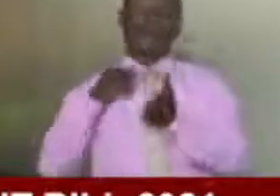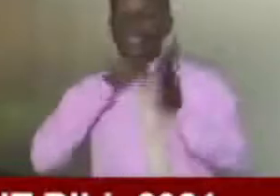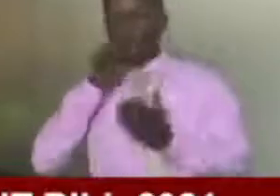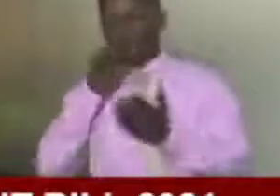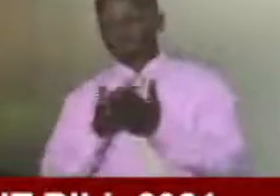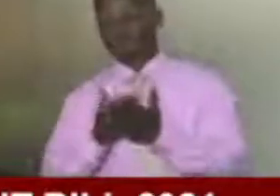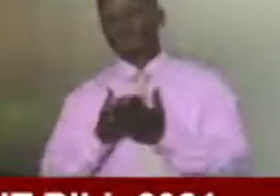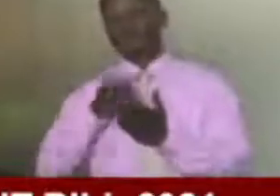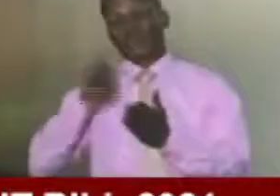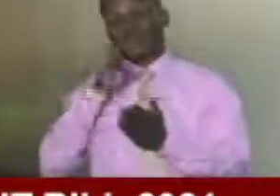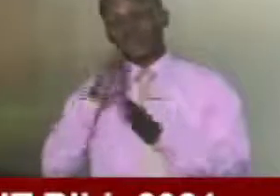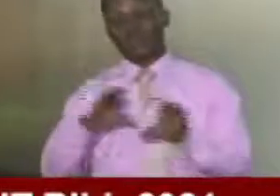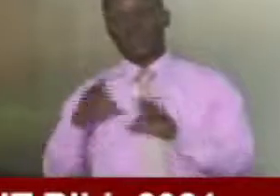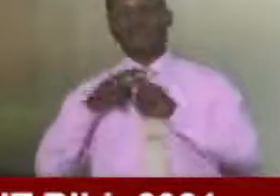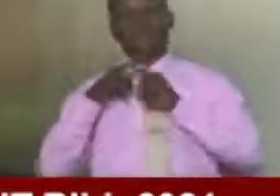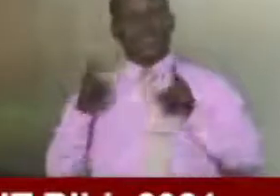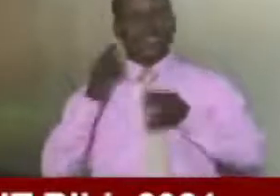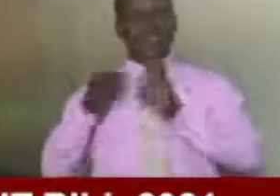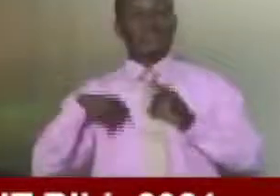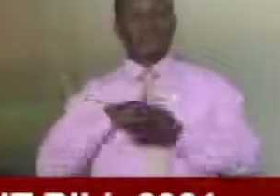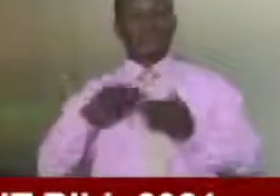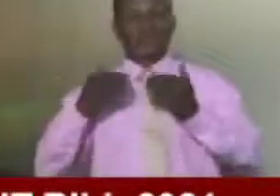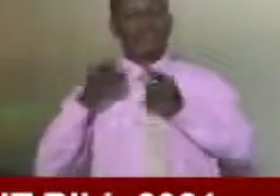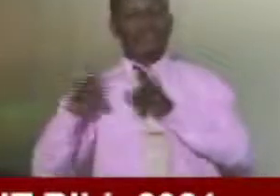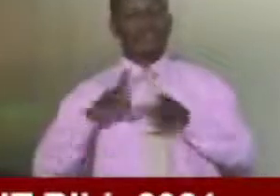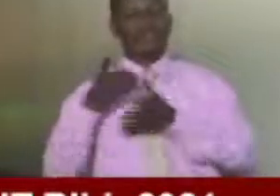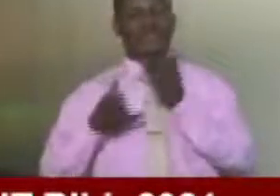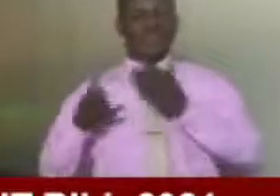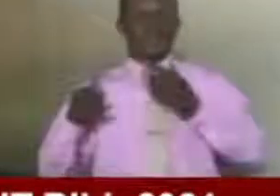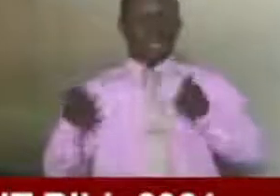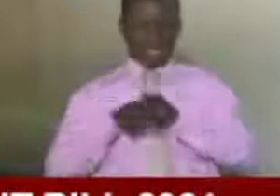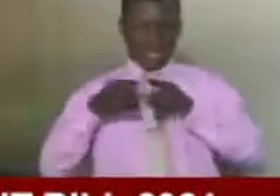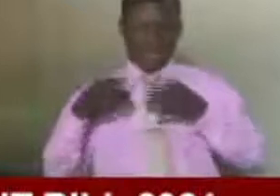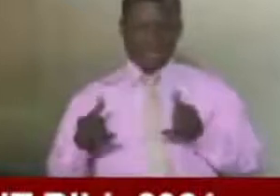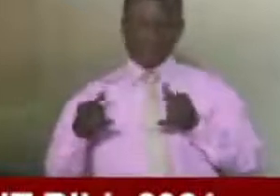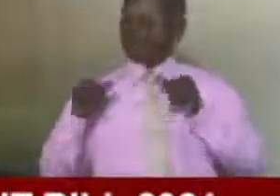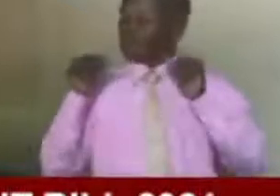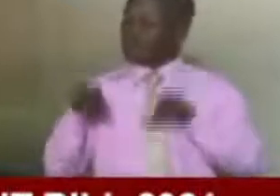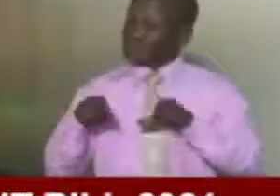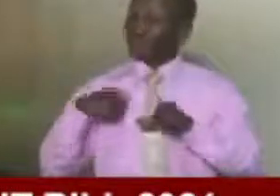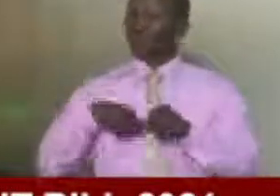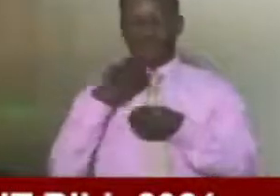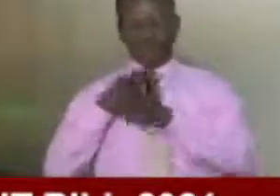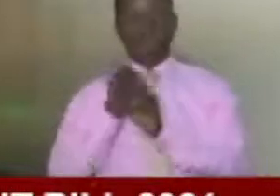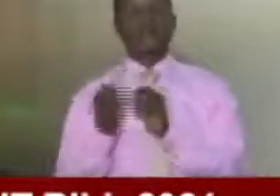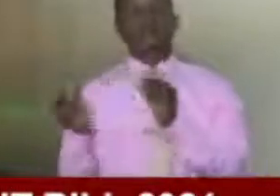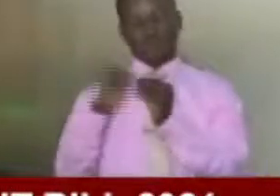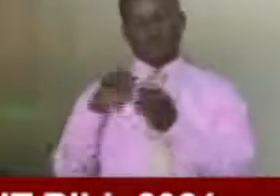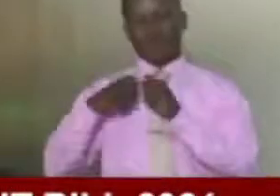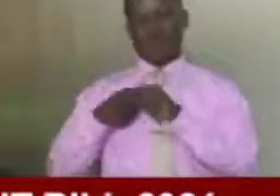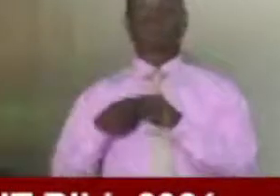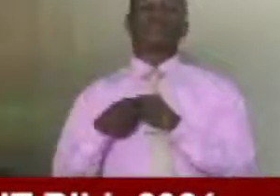done. But if we proceed to do it the way we are trying to do it now, we are likely to create more problems than we will